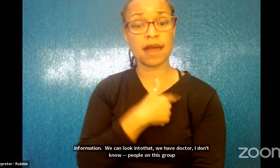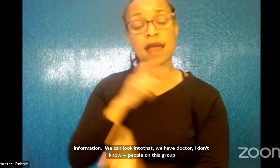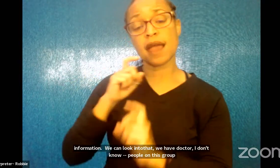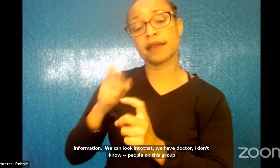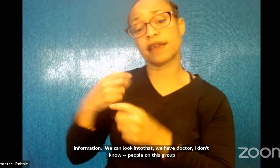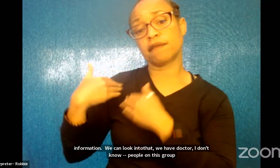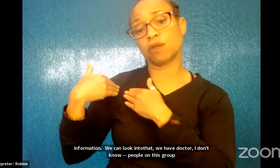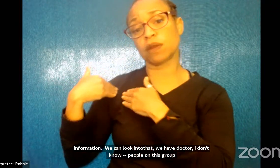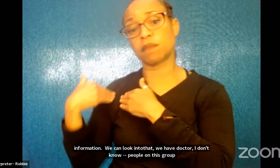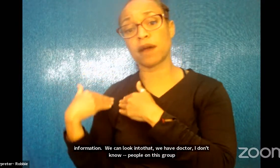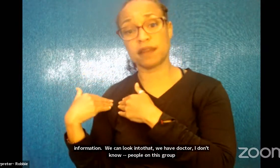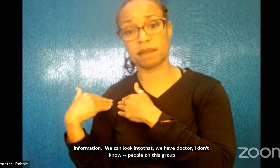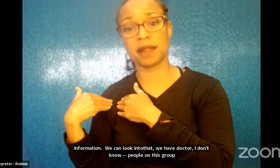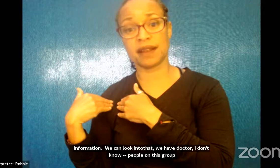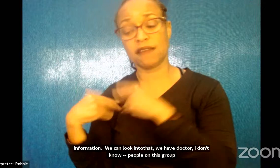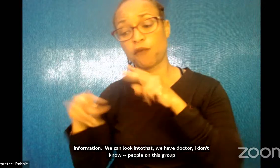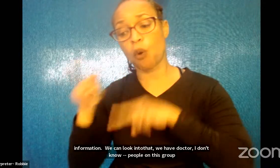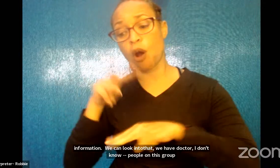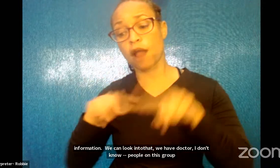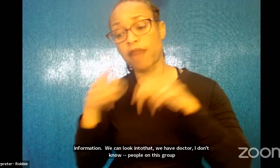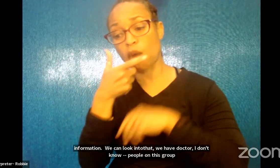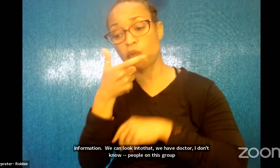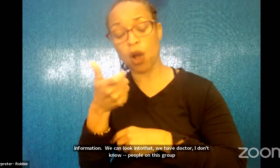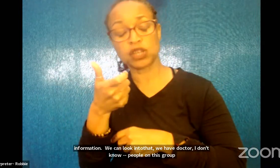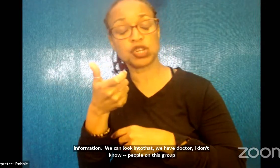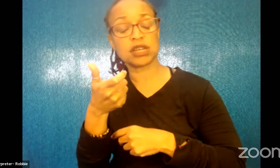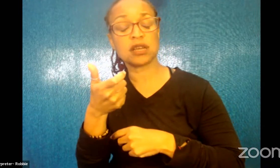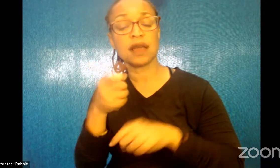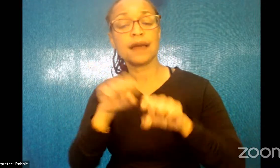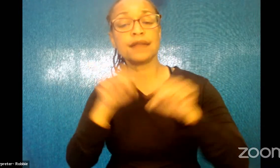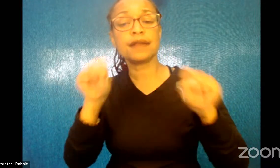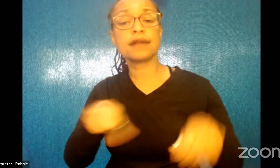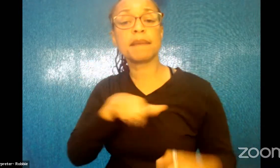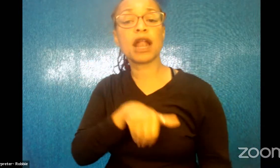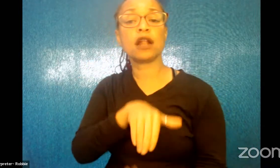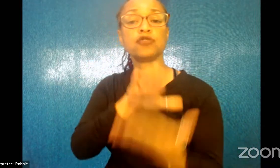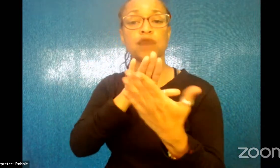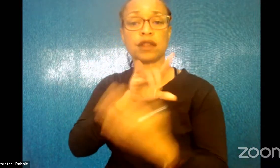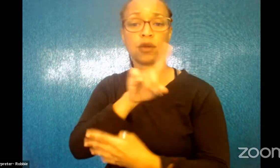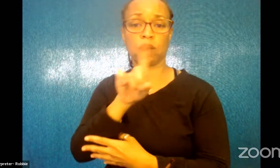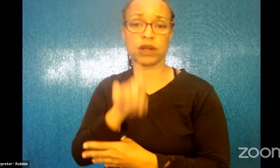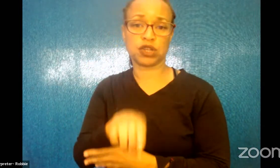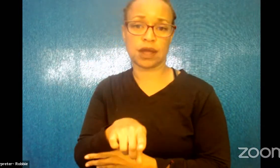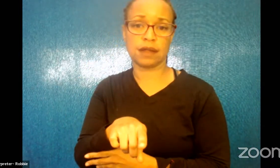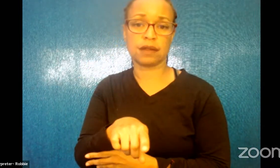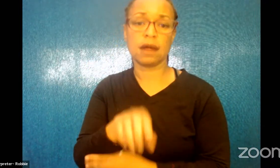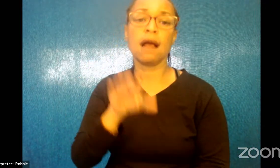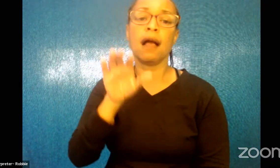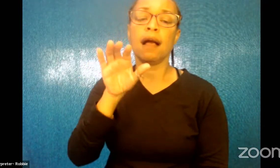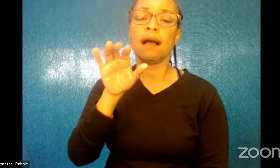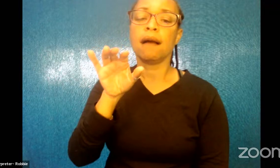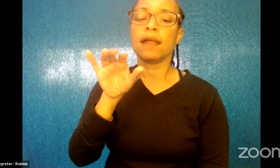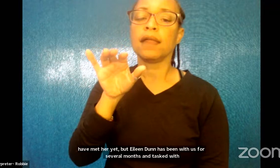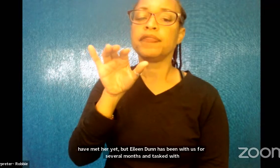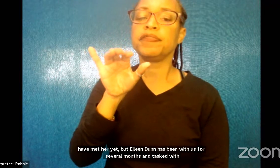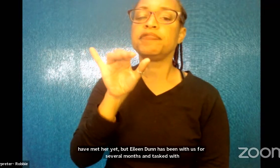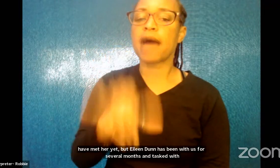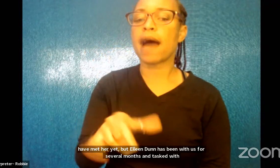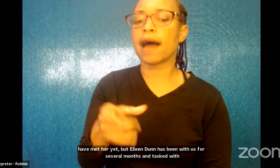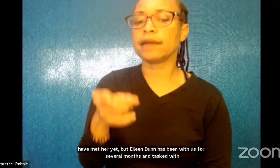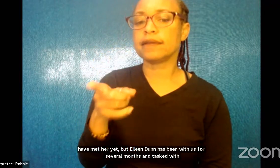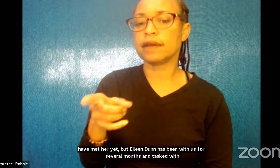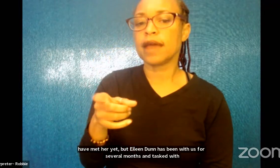our surveillance system and trying to address some of these questions. And that's something that we can take to her, along with trying to